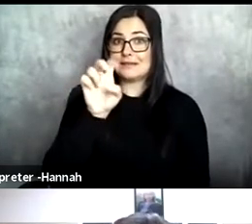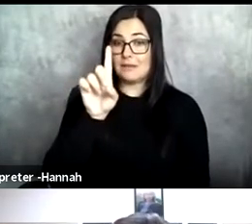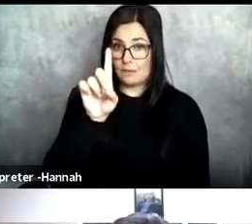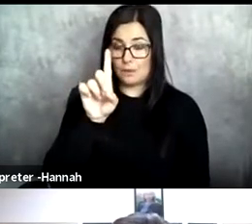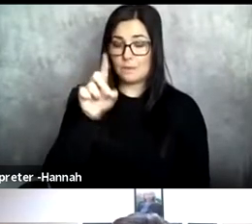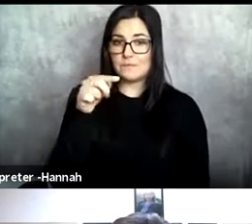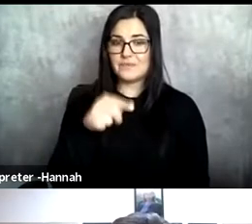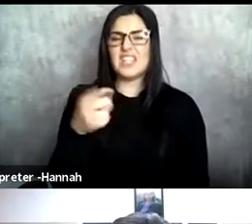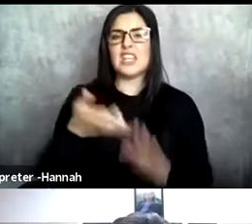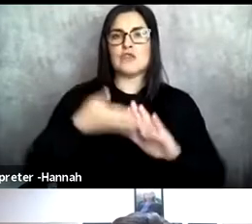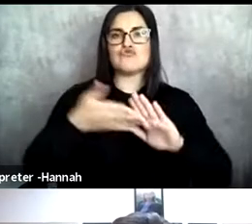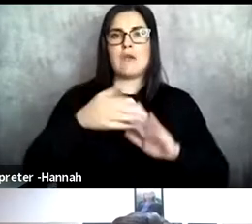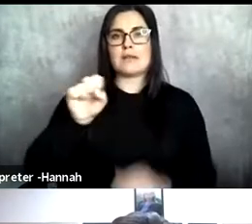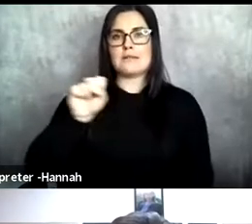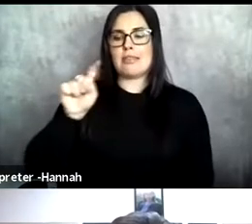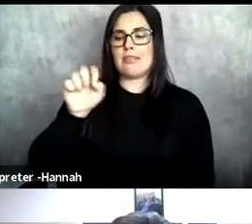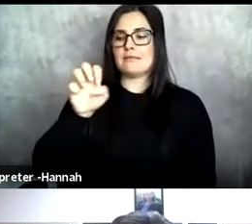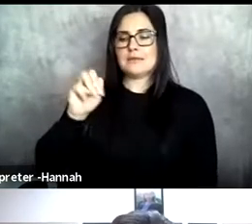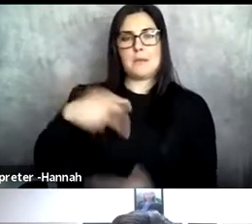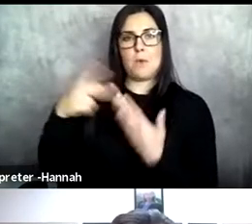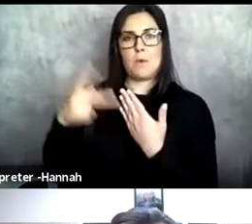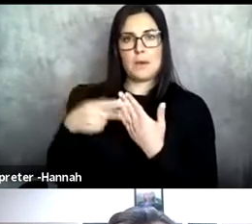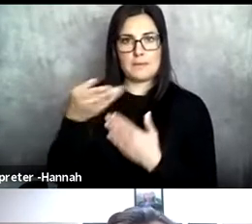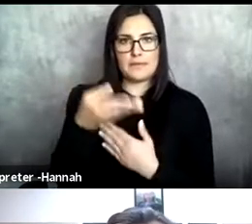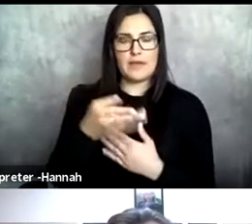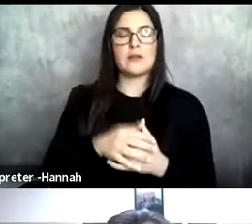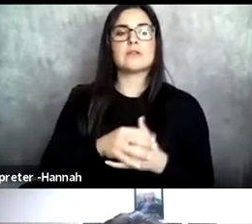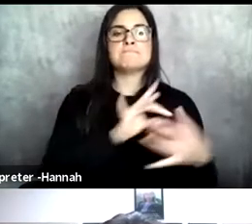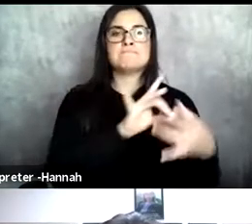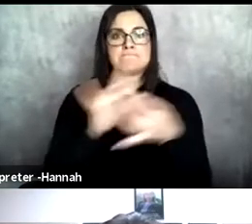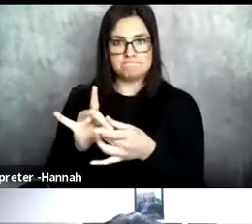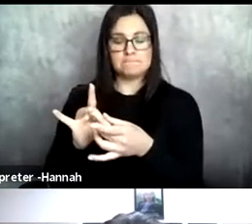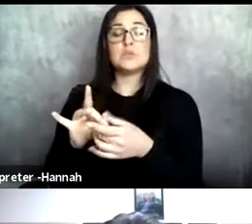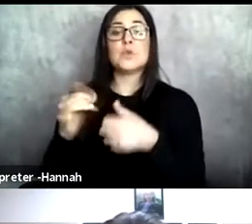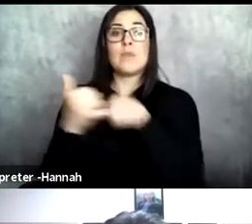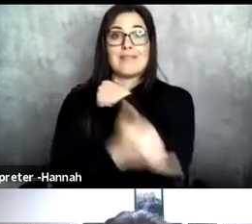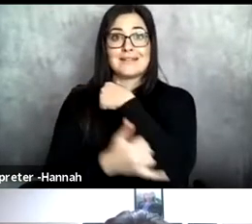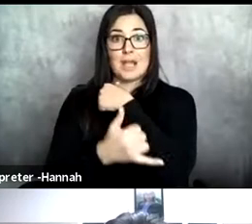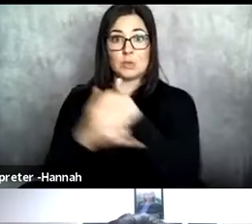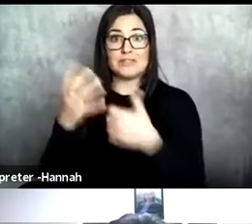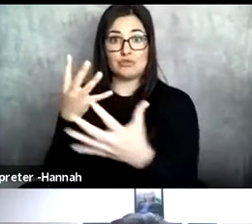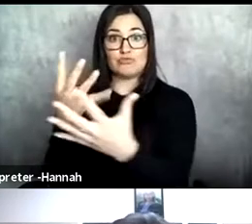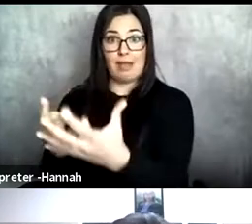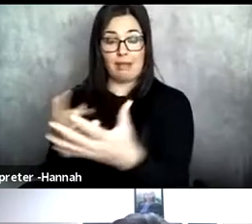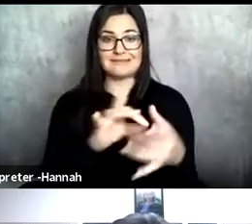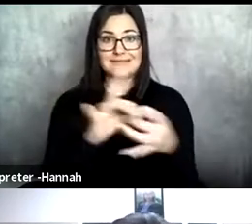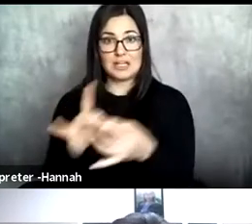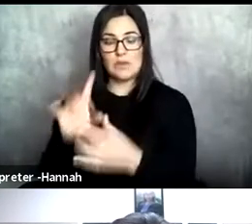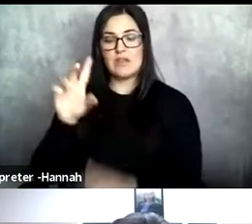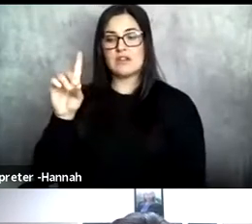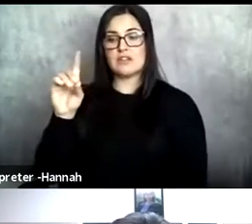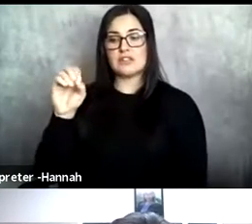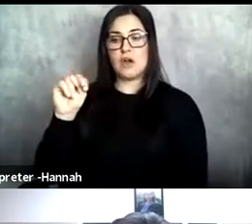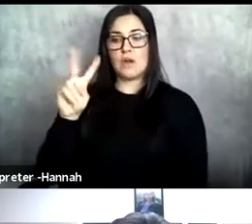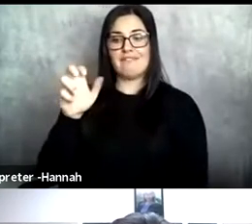He runs a STEM program that goes into San Diego County Jail, and I believe also Donovan State Prison. And